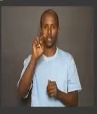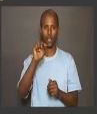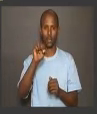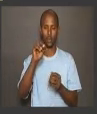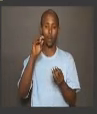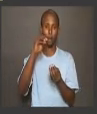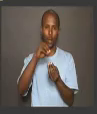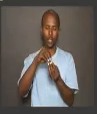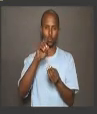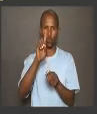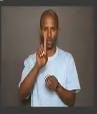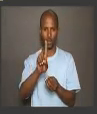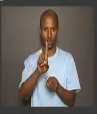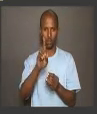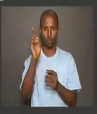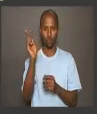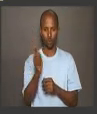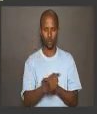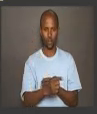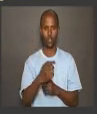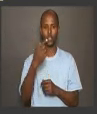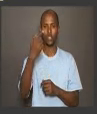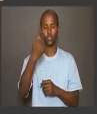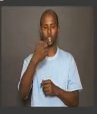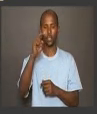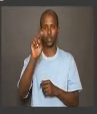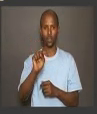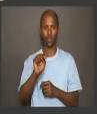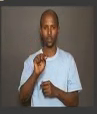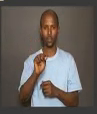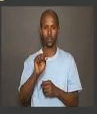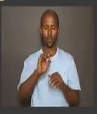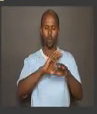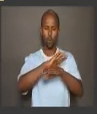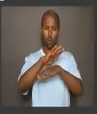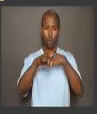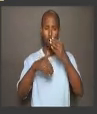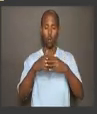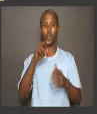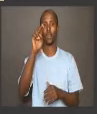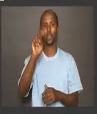1 over Gn for all n.